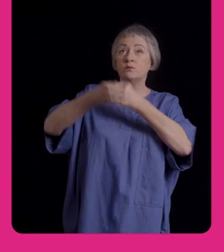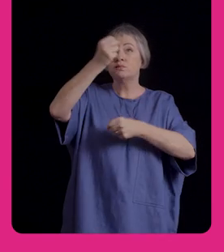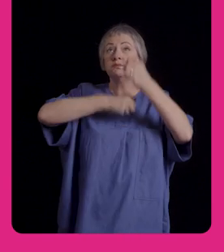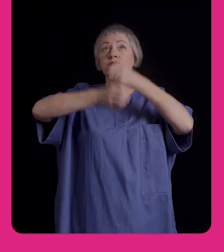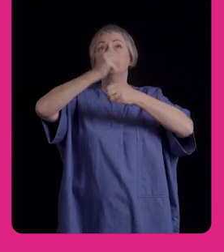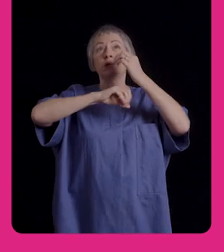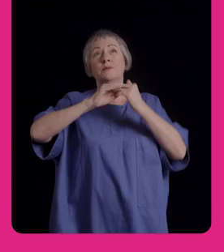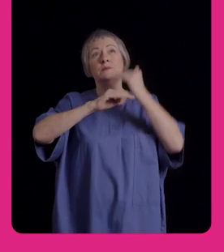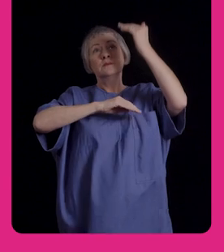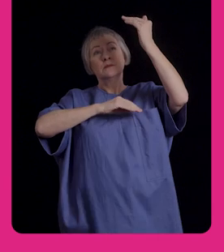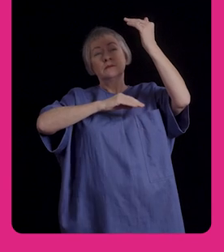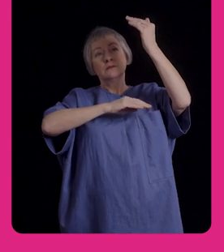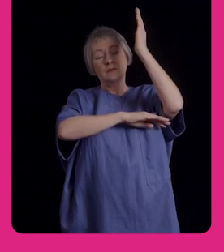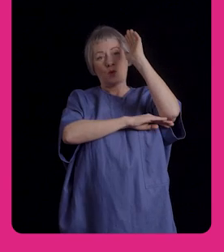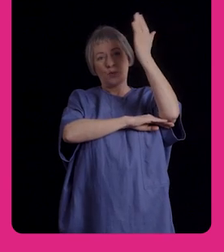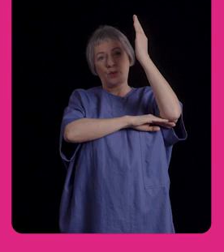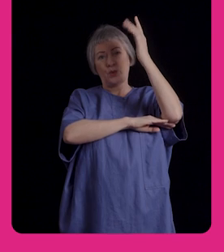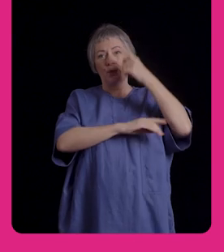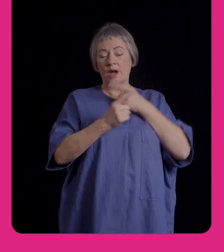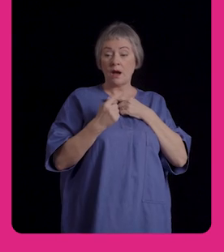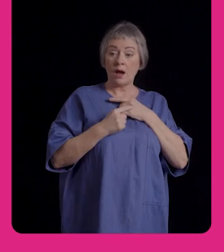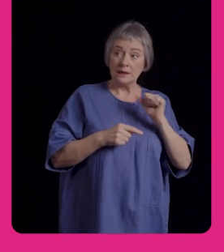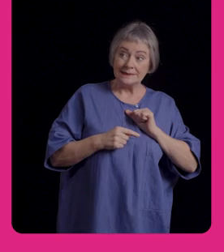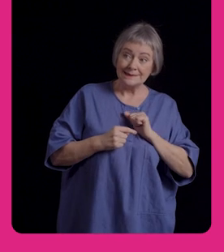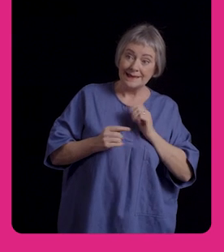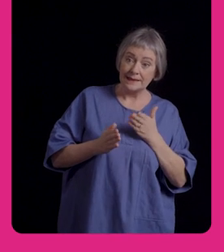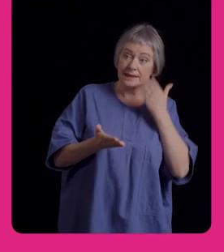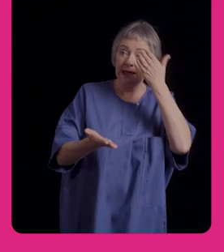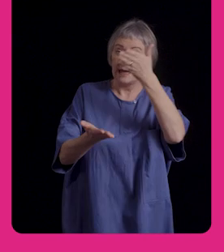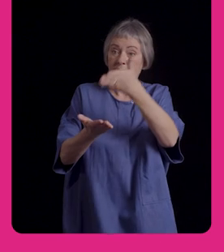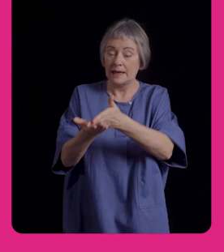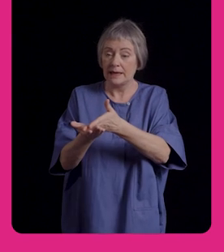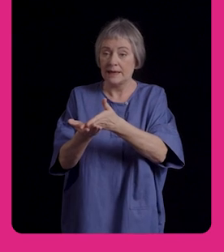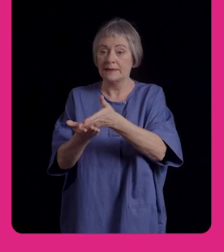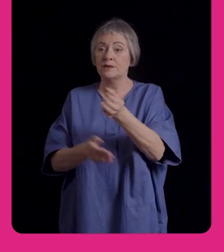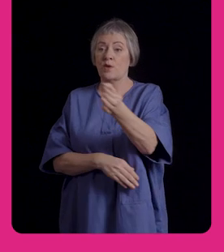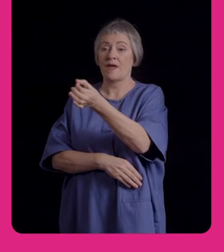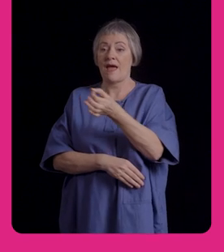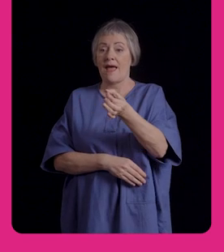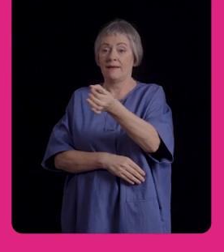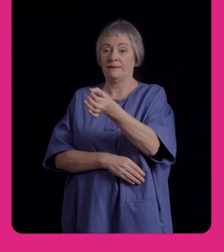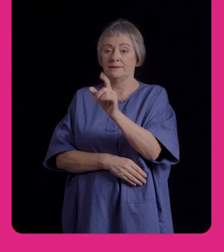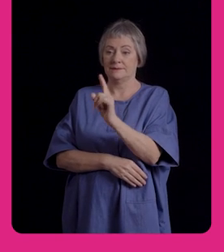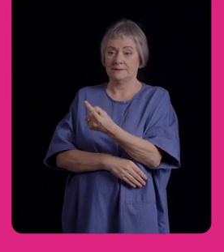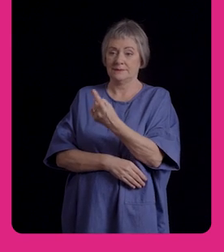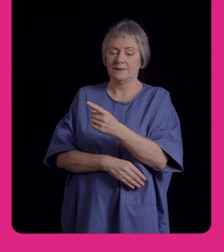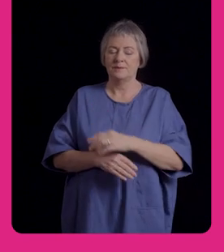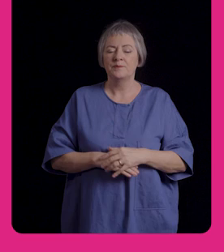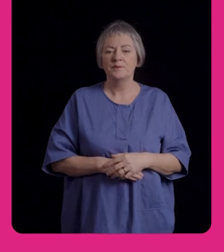to get a better sense of how close we are to where we should be, which is apparently close to the island